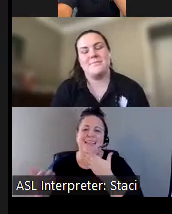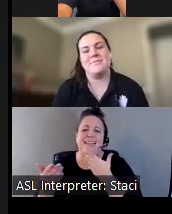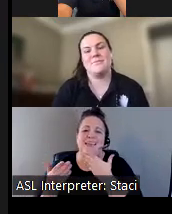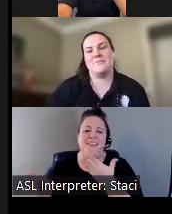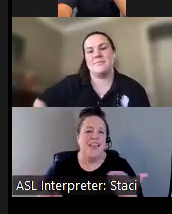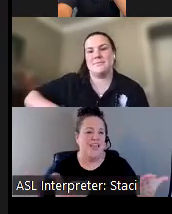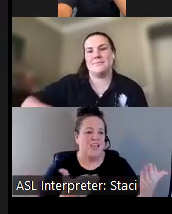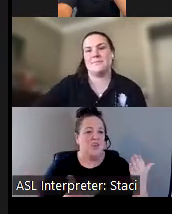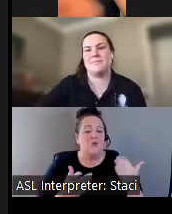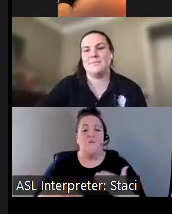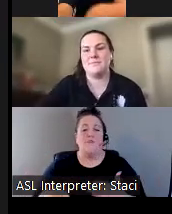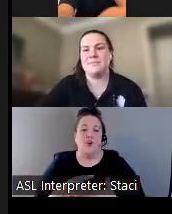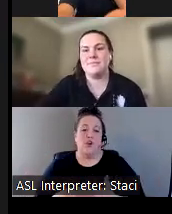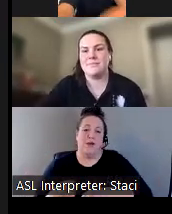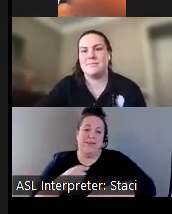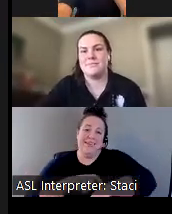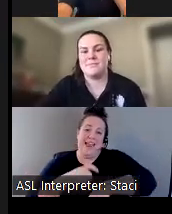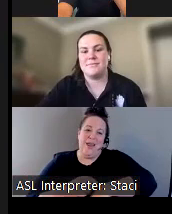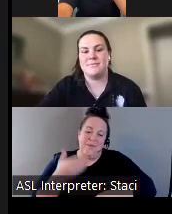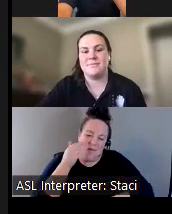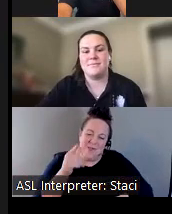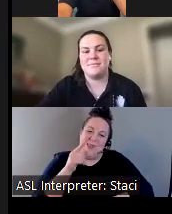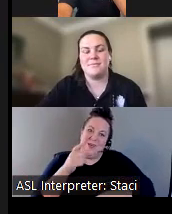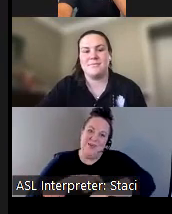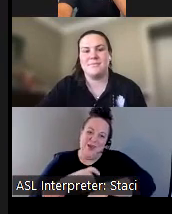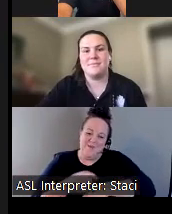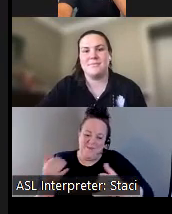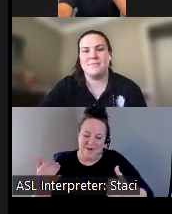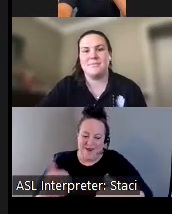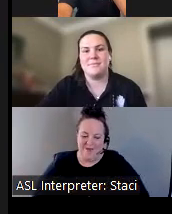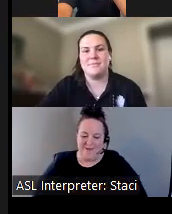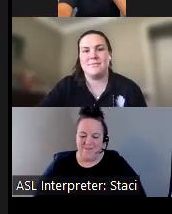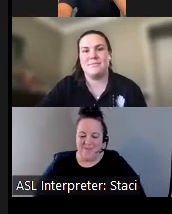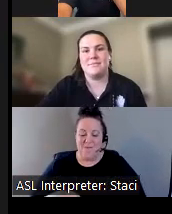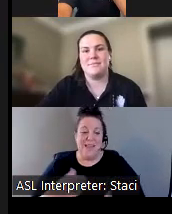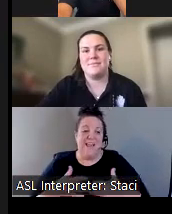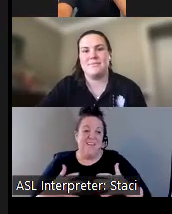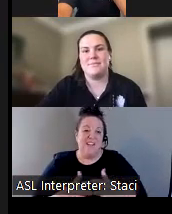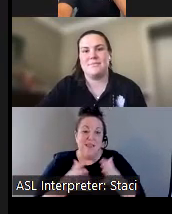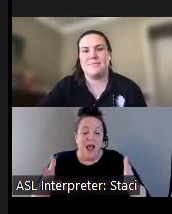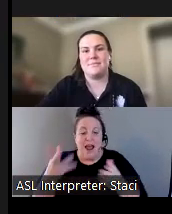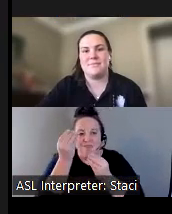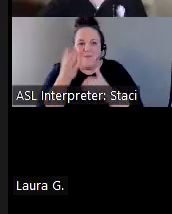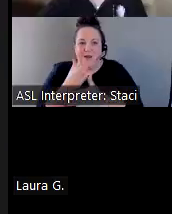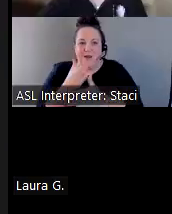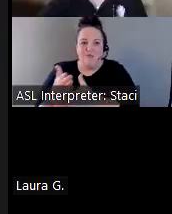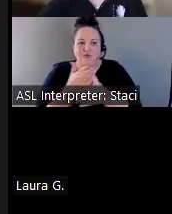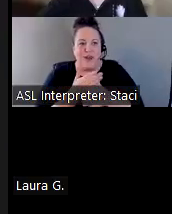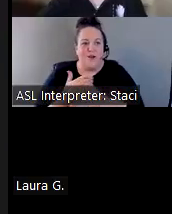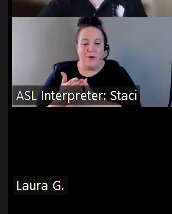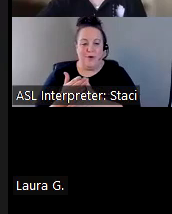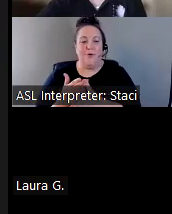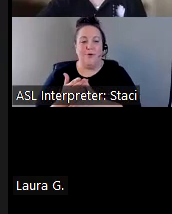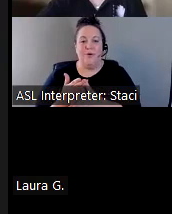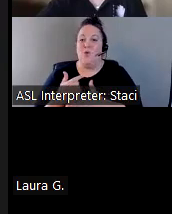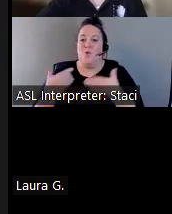your investment in your lunch hour today. We have a lot of information to share, and so